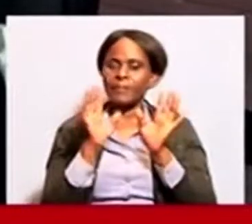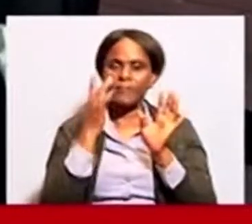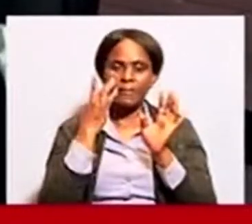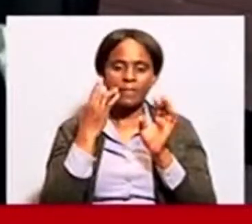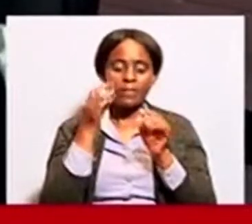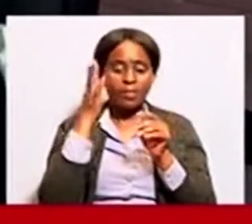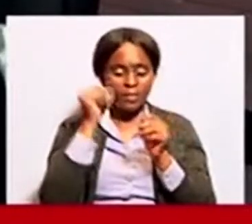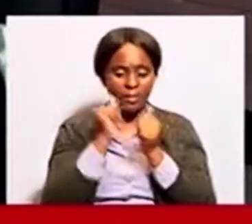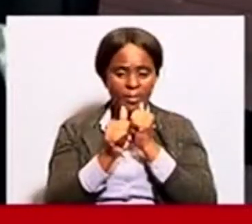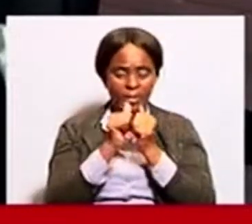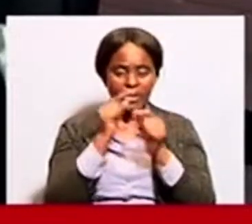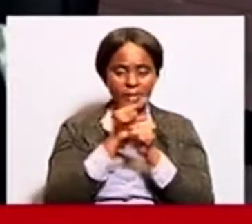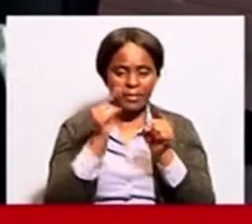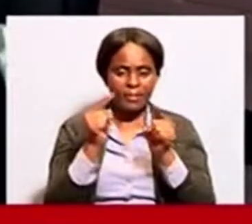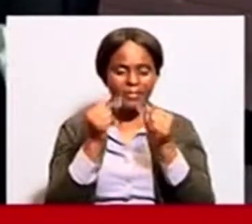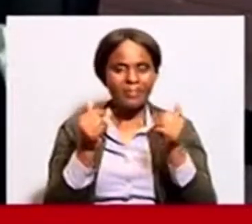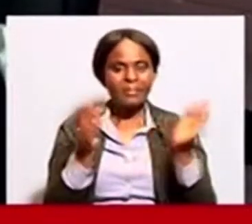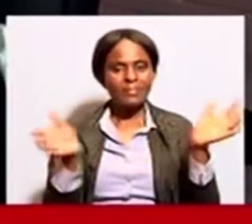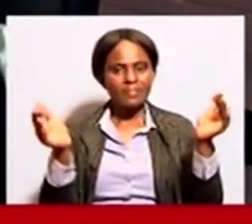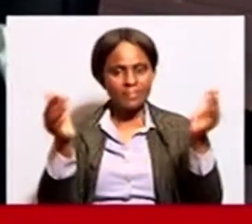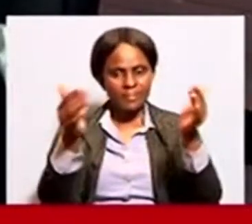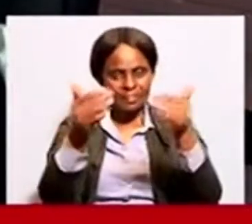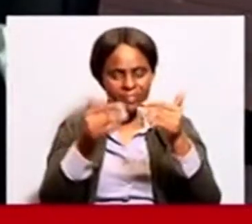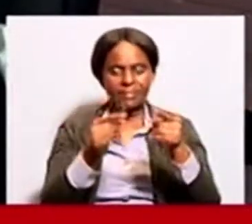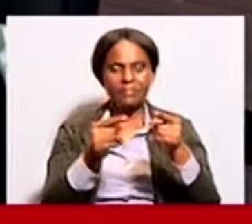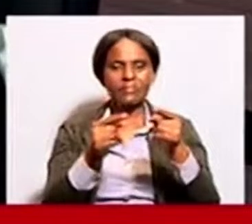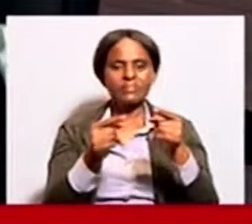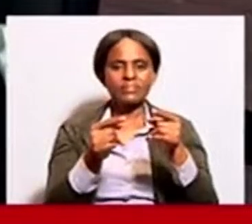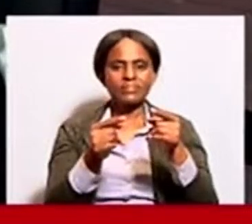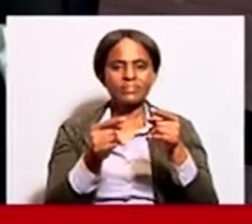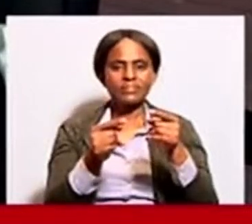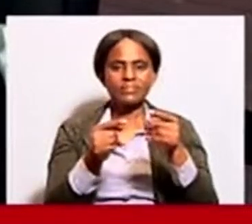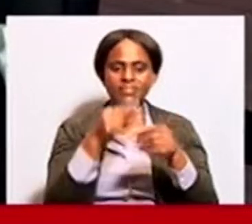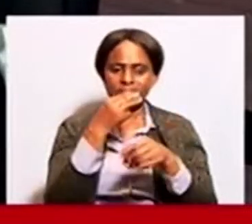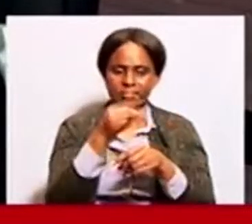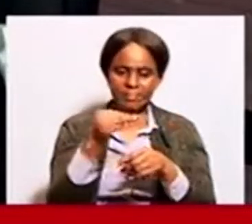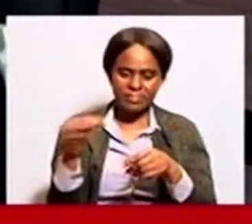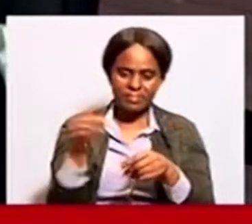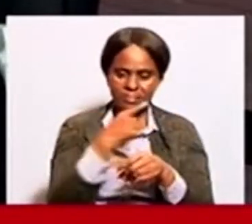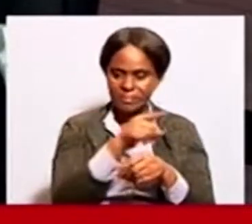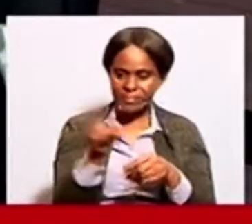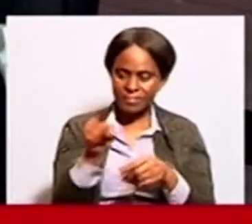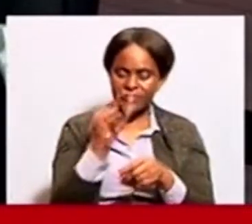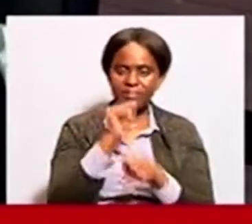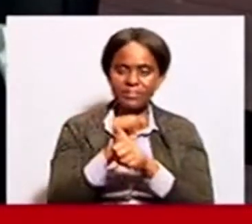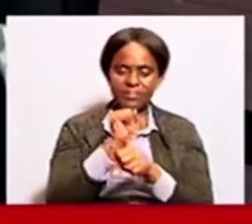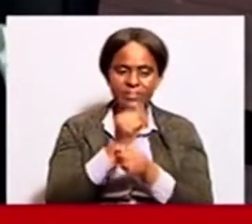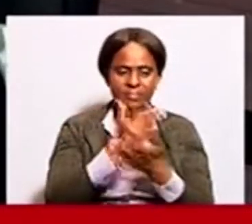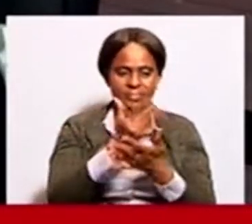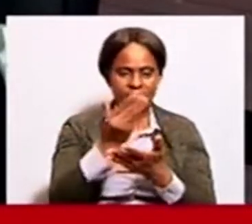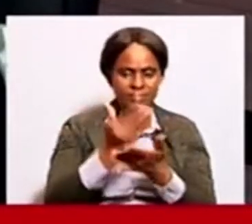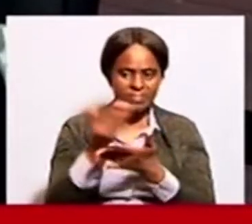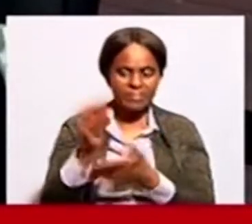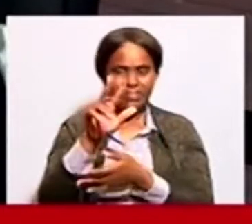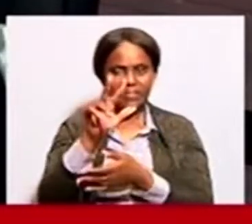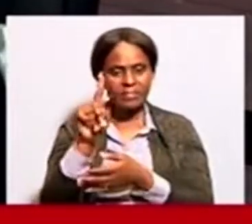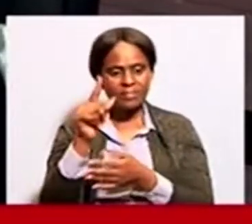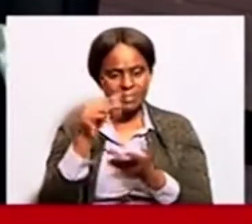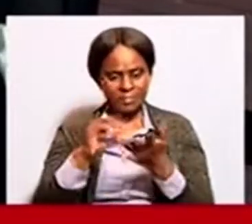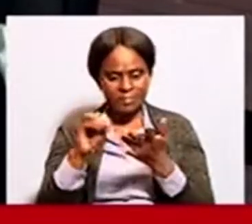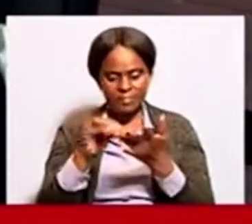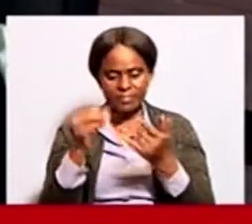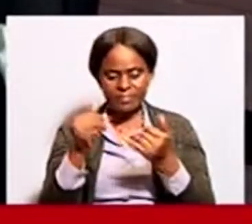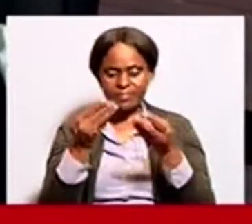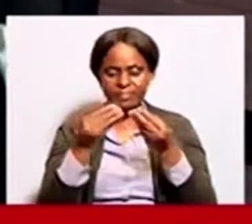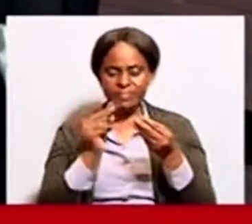because it's just regraveling. So the materials for the works were procured on 31st October. So it